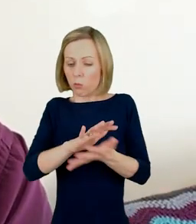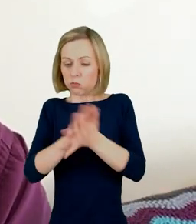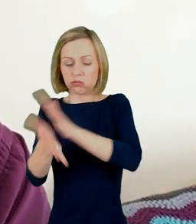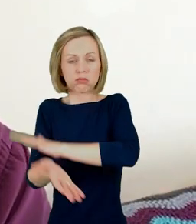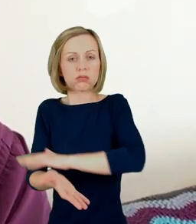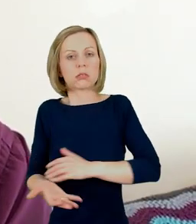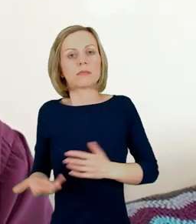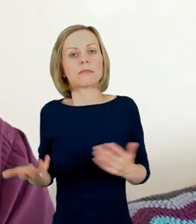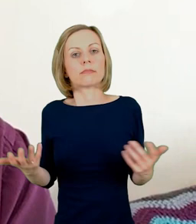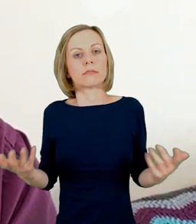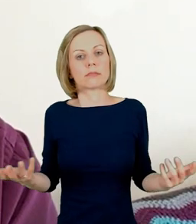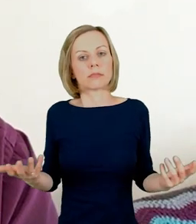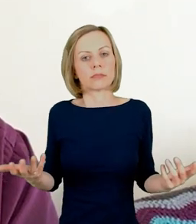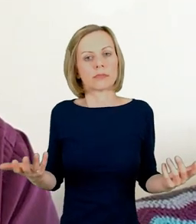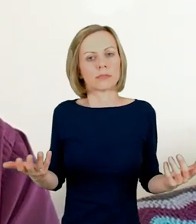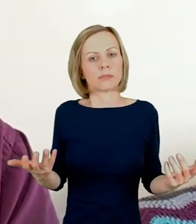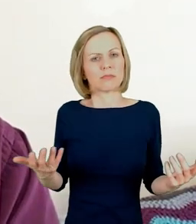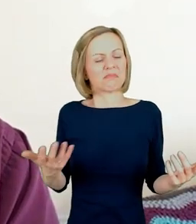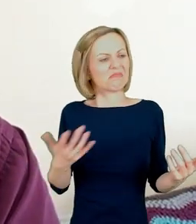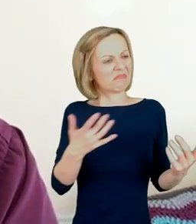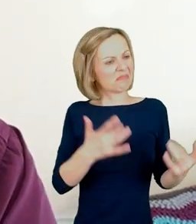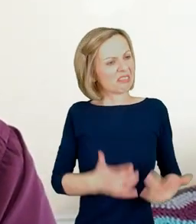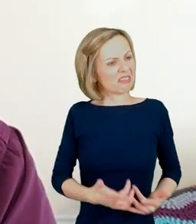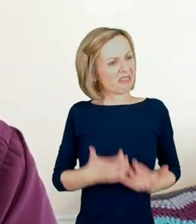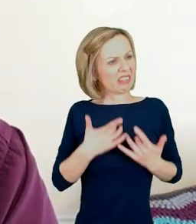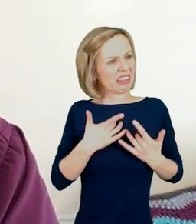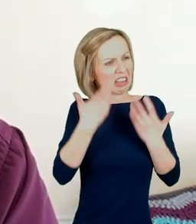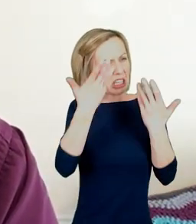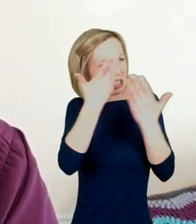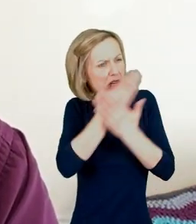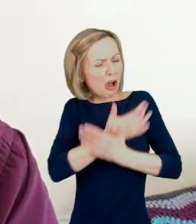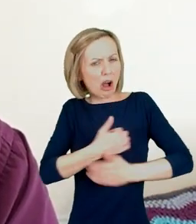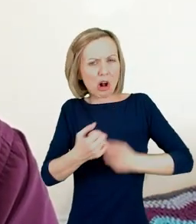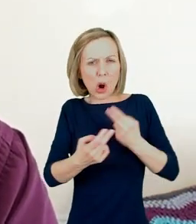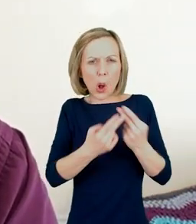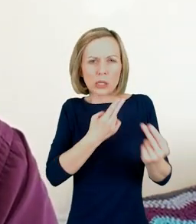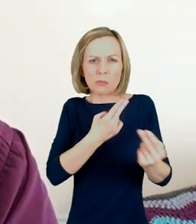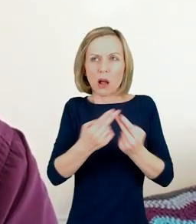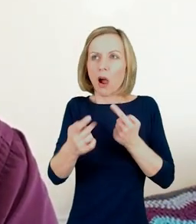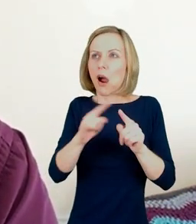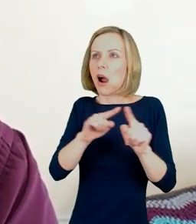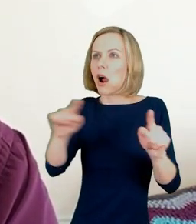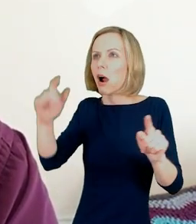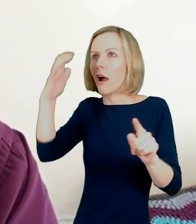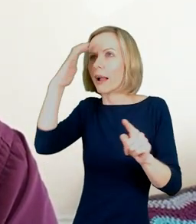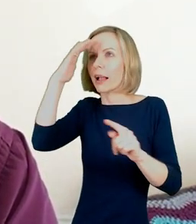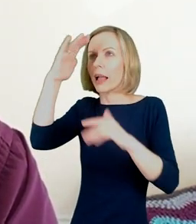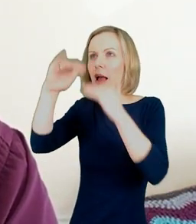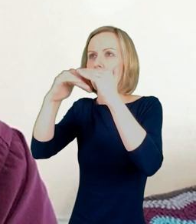dust. It's like a dark gospel, taunting the coming kingdom.